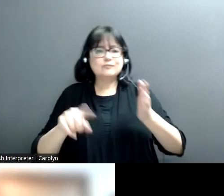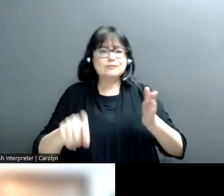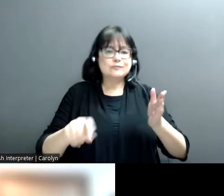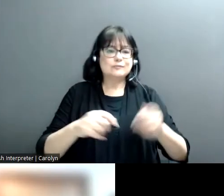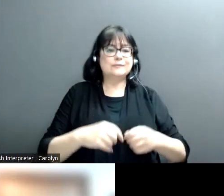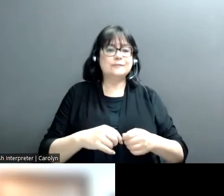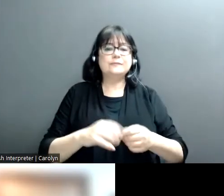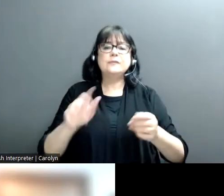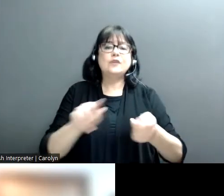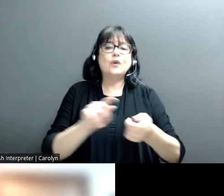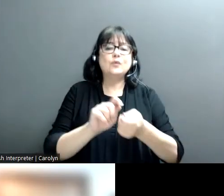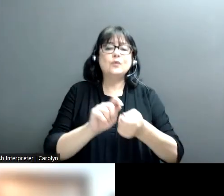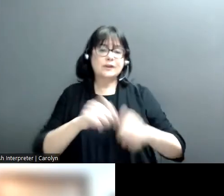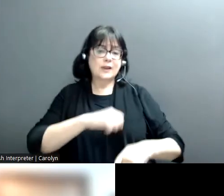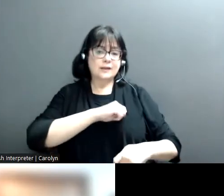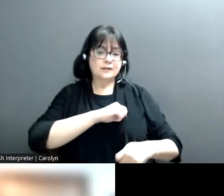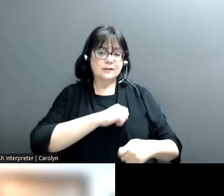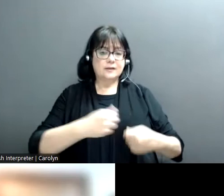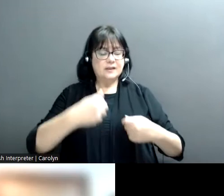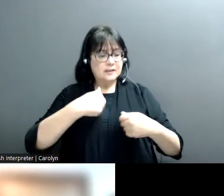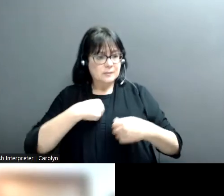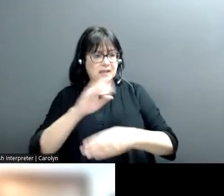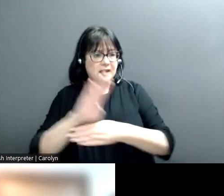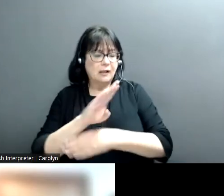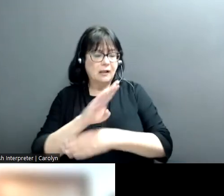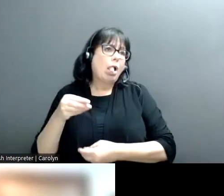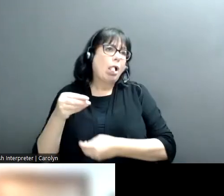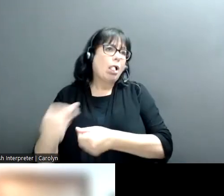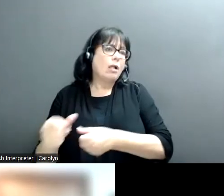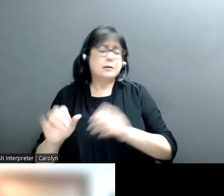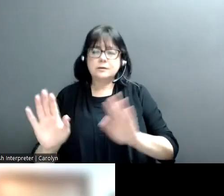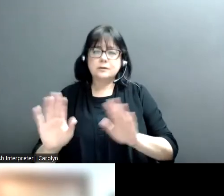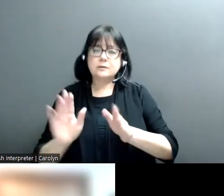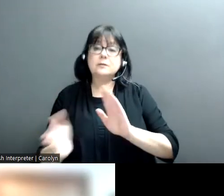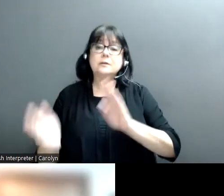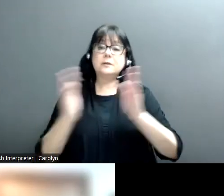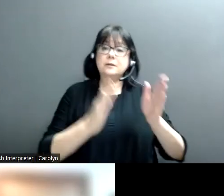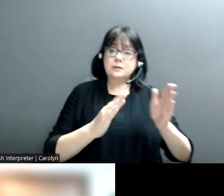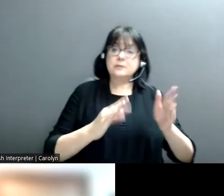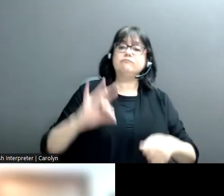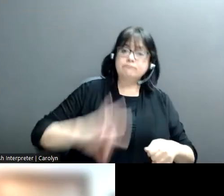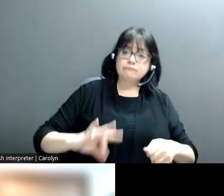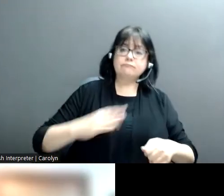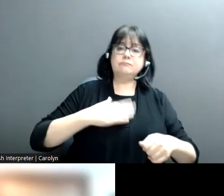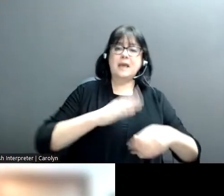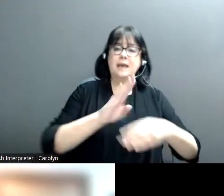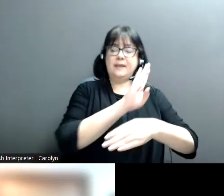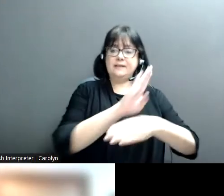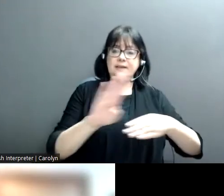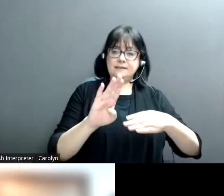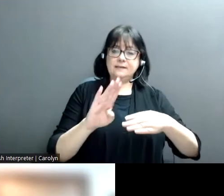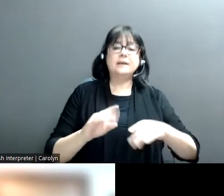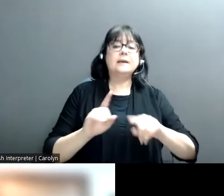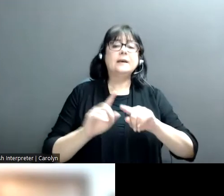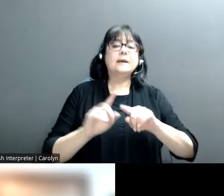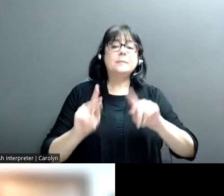a real, actually, this is supporting my business to thrive. And I think we're getting increasing reports of that from people like Deloitte that are doing the